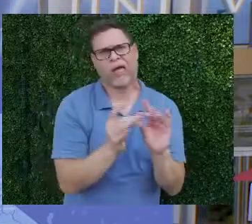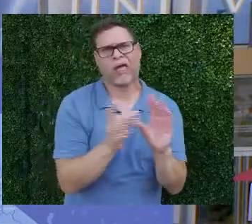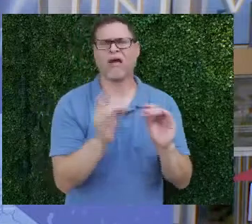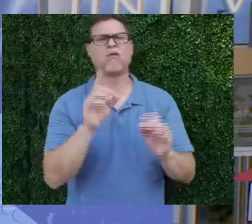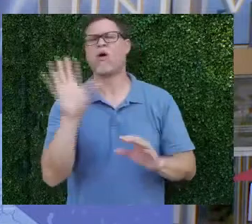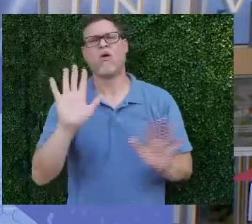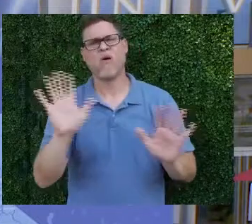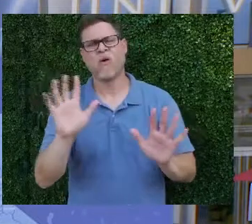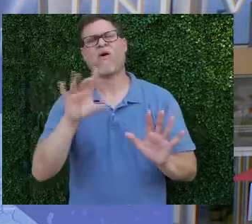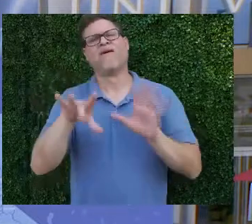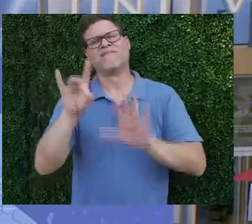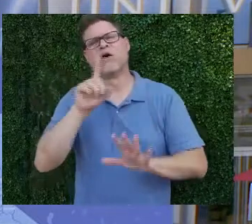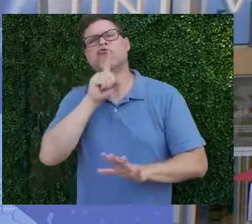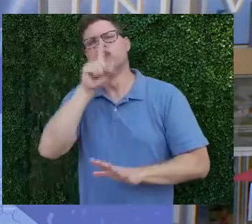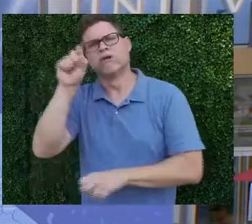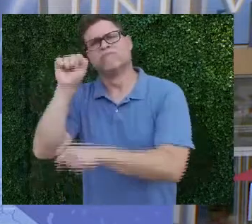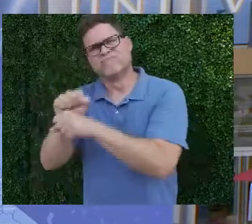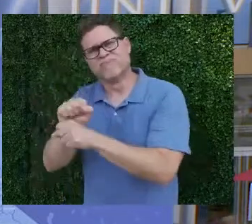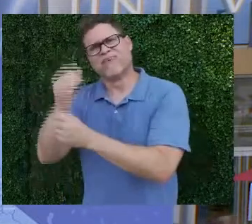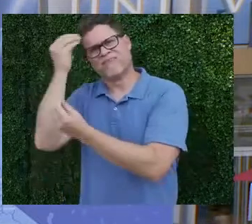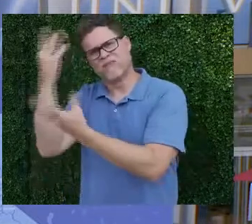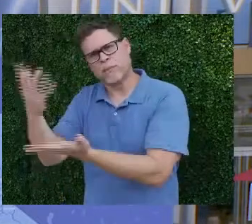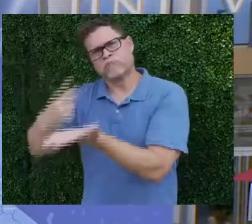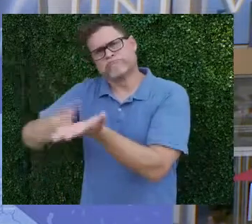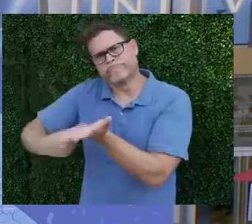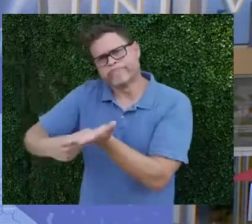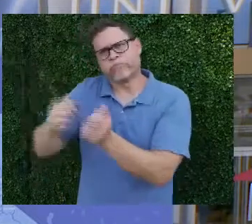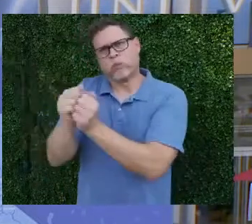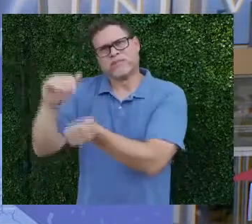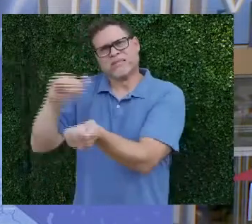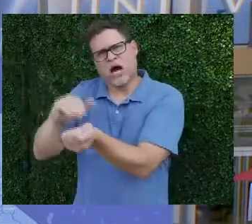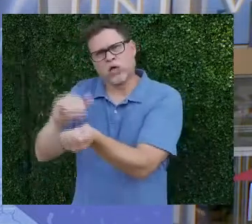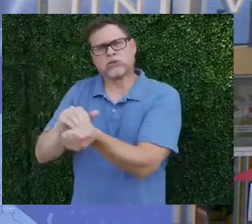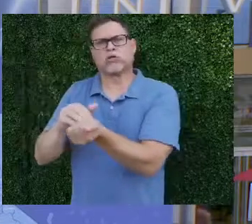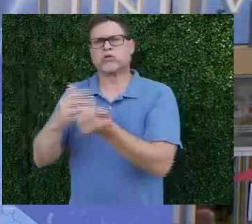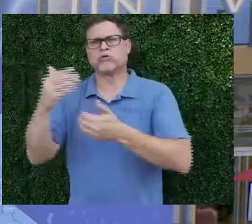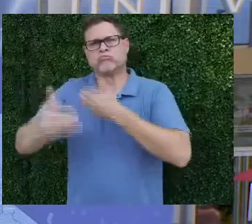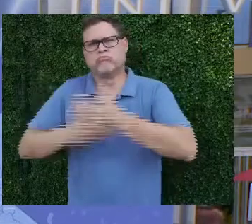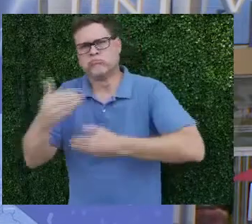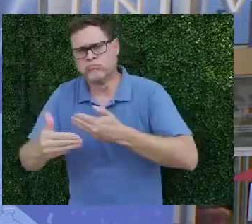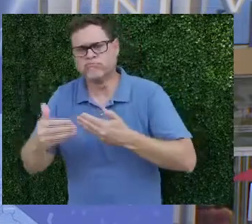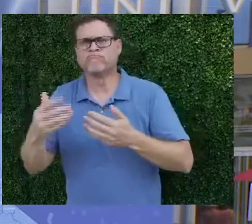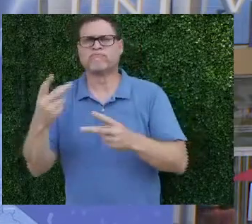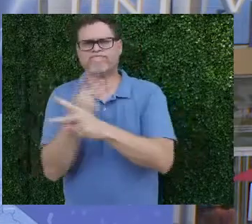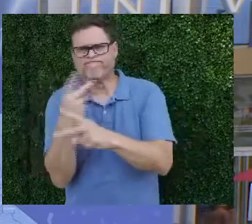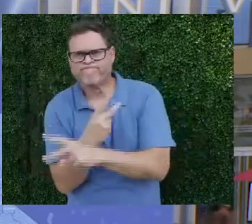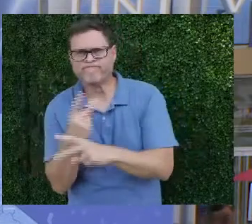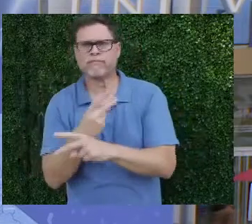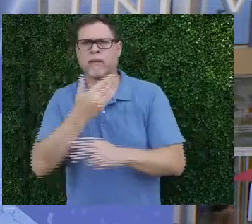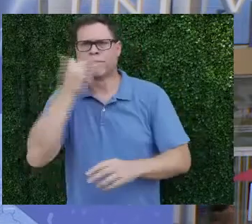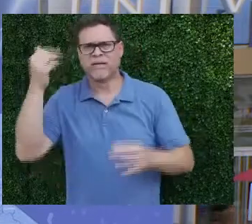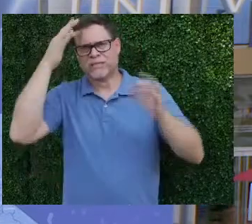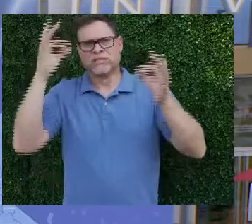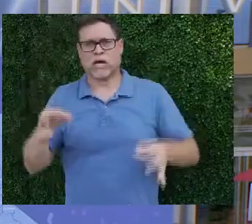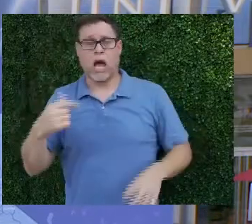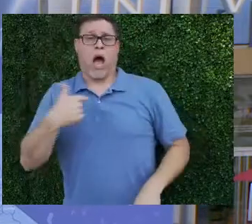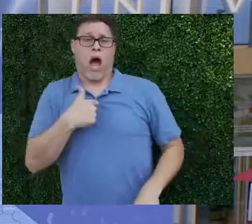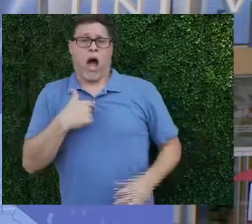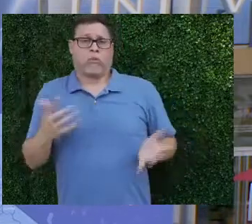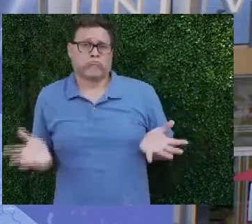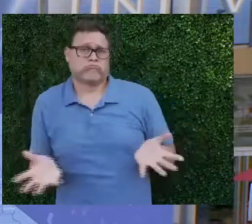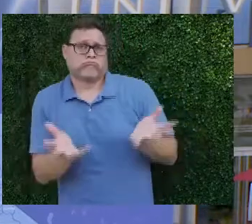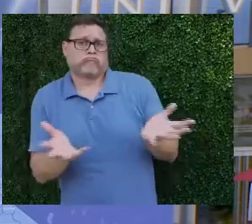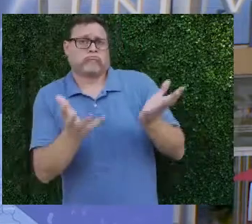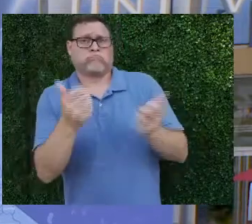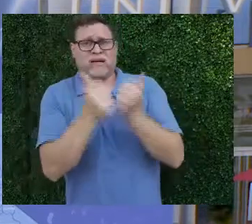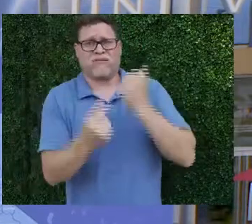real information, consult with your doctor, and then go about the best decision you can. You know what I mean? I think I would urge